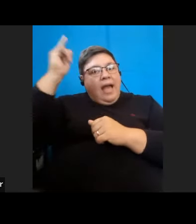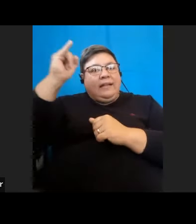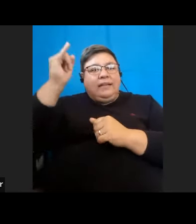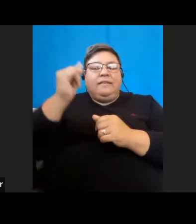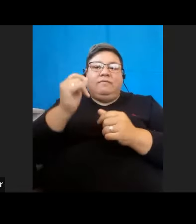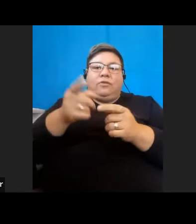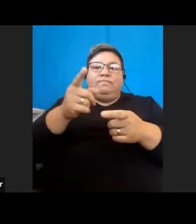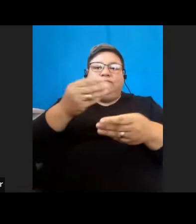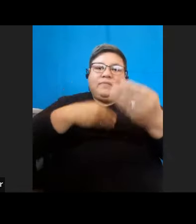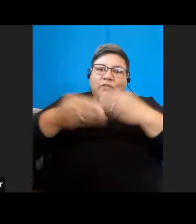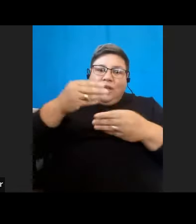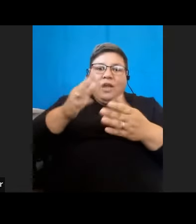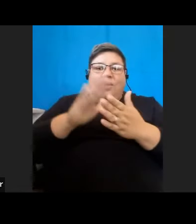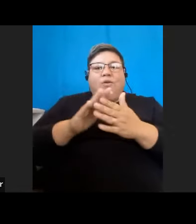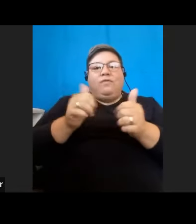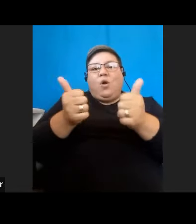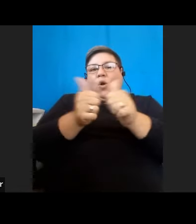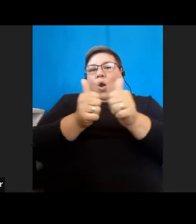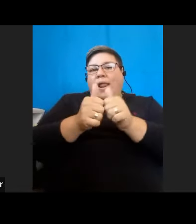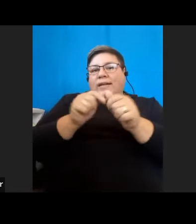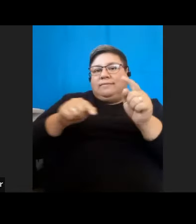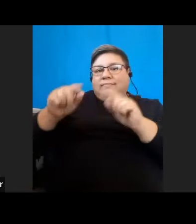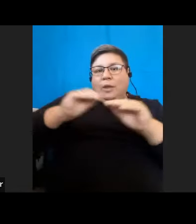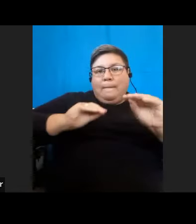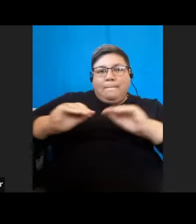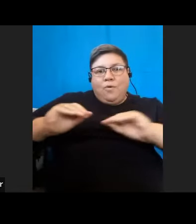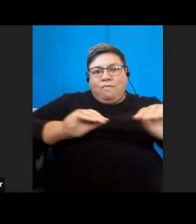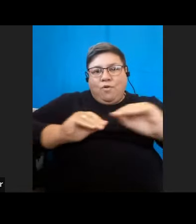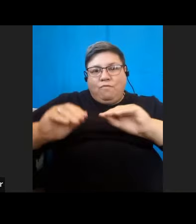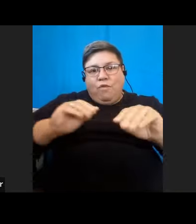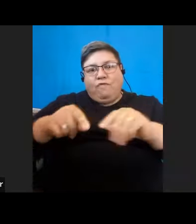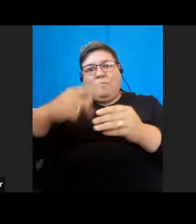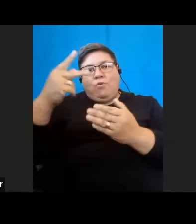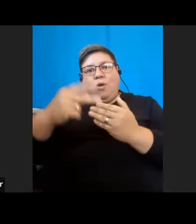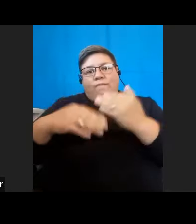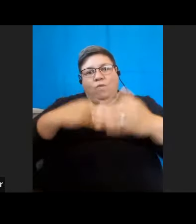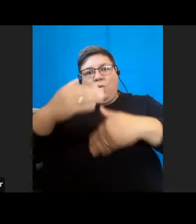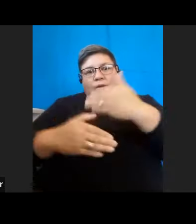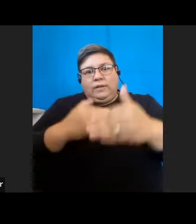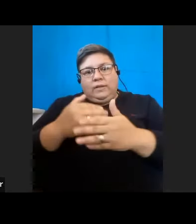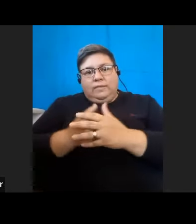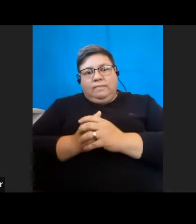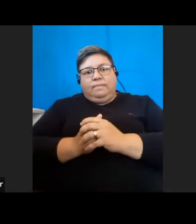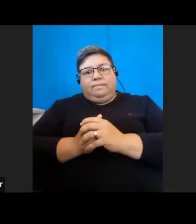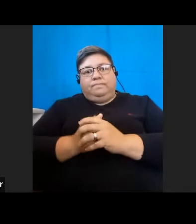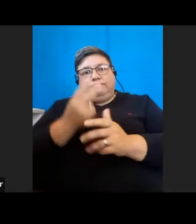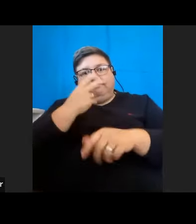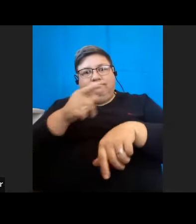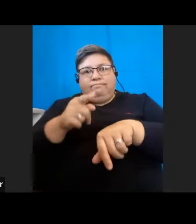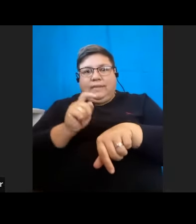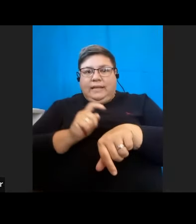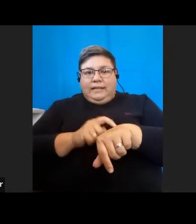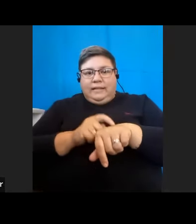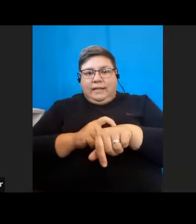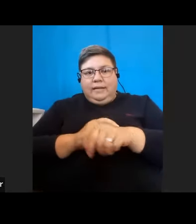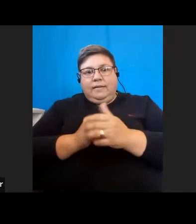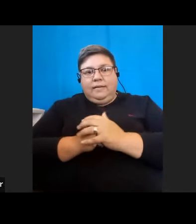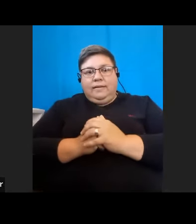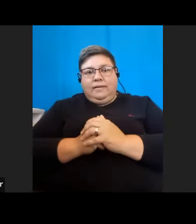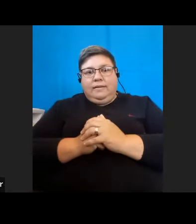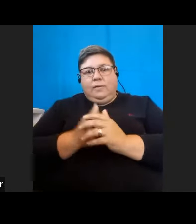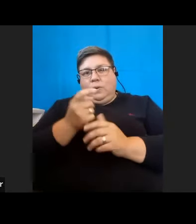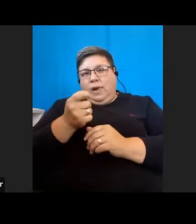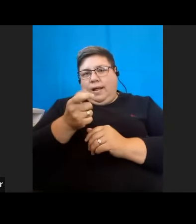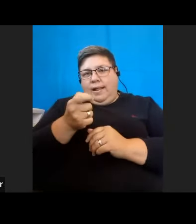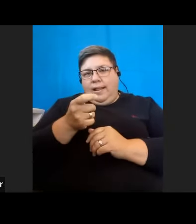my colleagues to move this program forward. And looking at the time, we have now come, we're almost at the end of